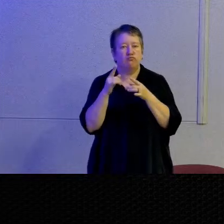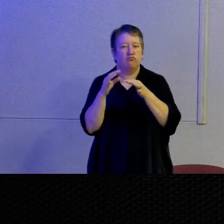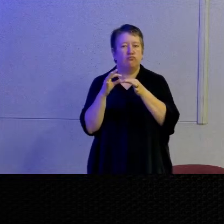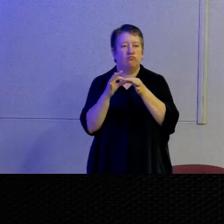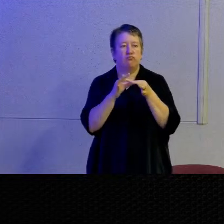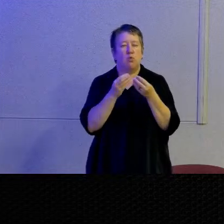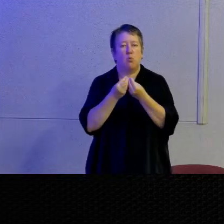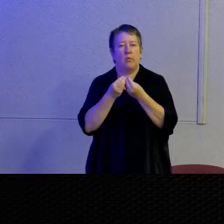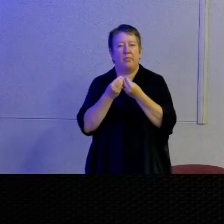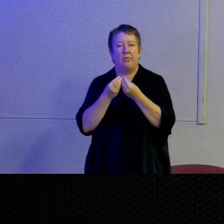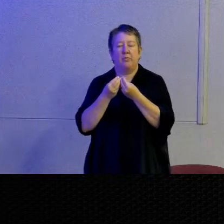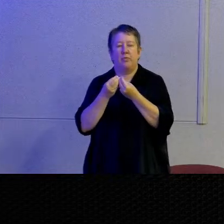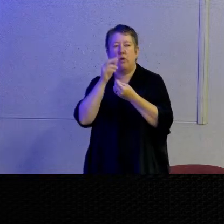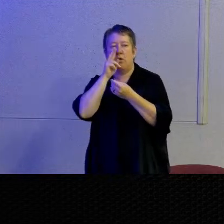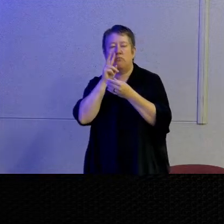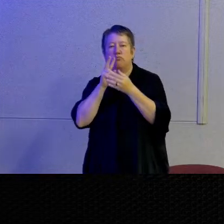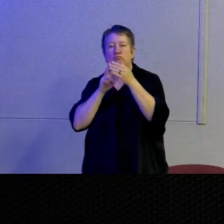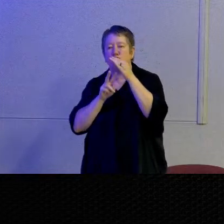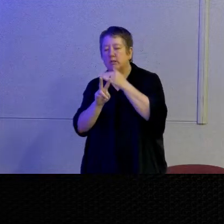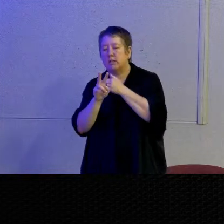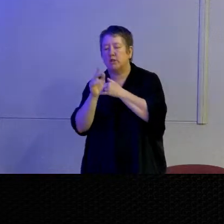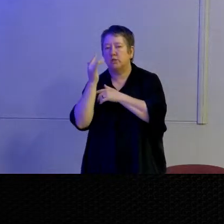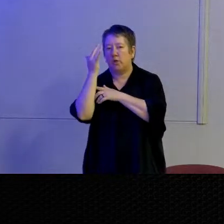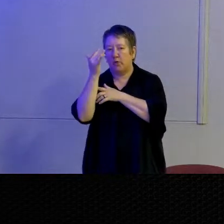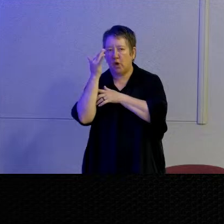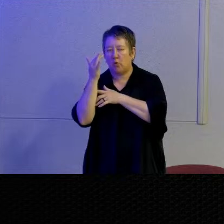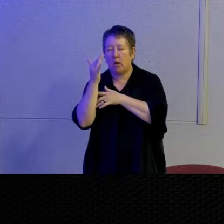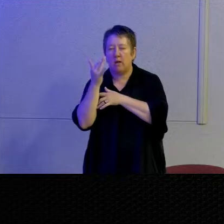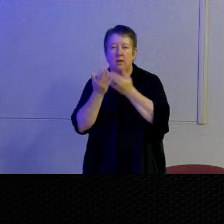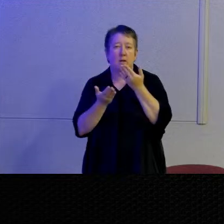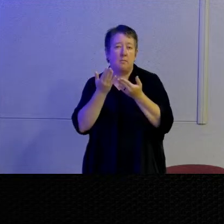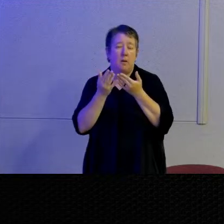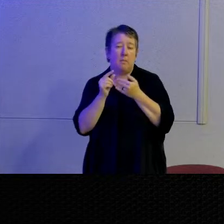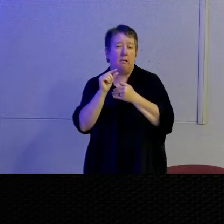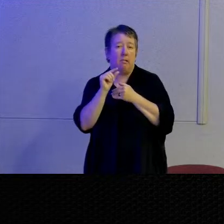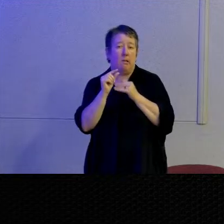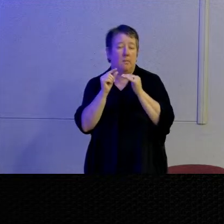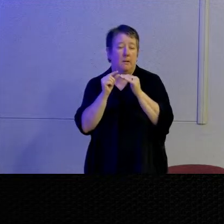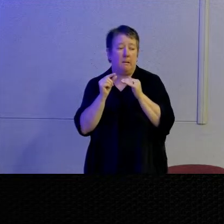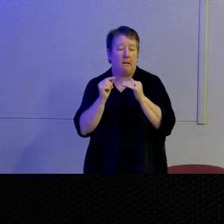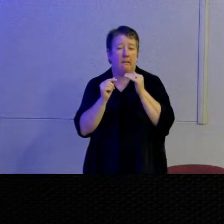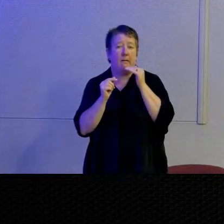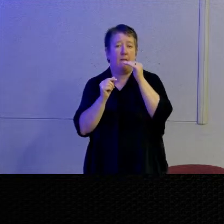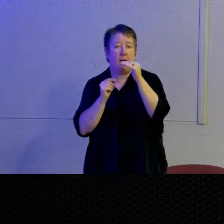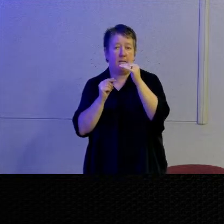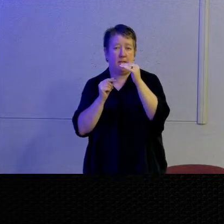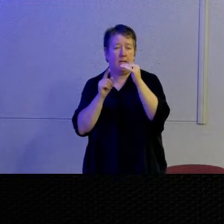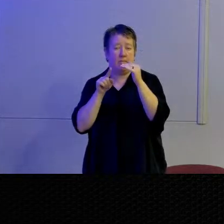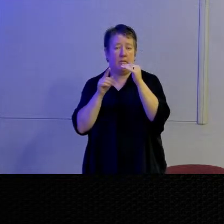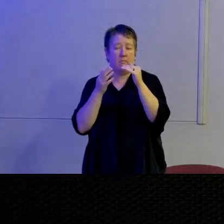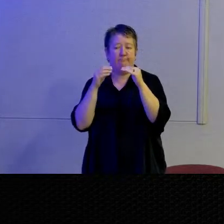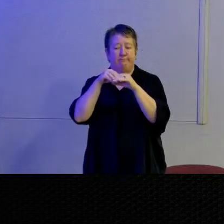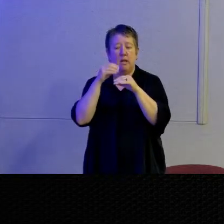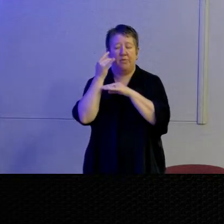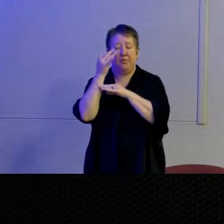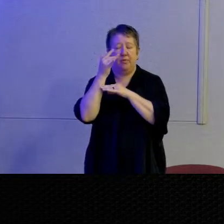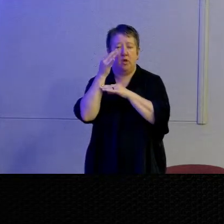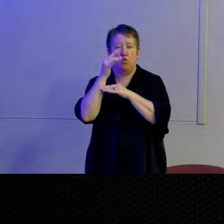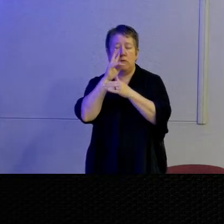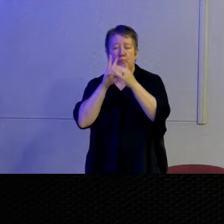theoretical predictions, maybe a little bit higher than what is predicted theoretically. And so one of the